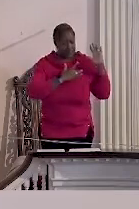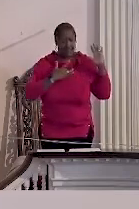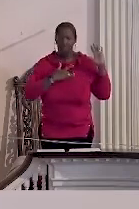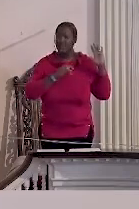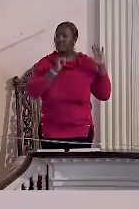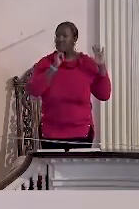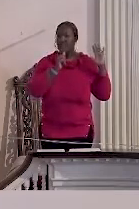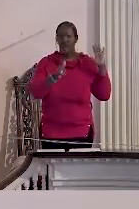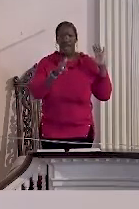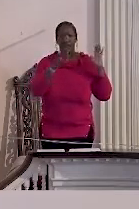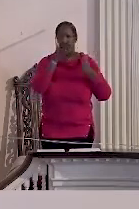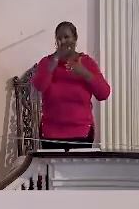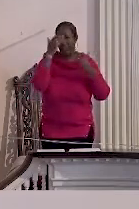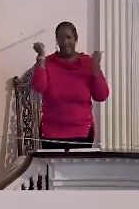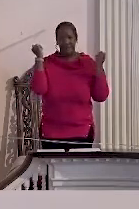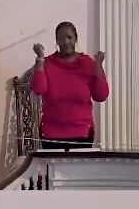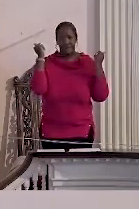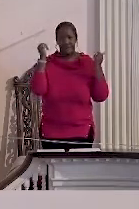not to forget.